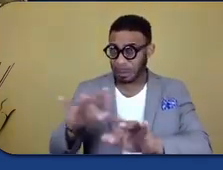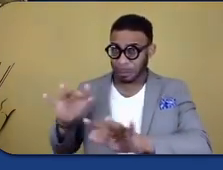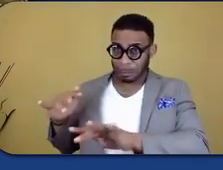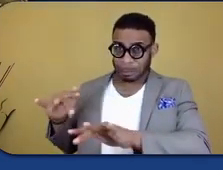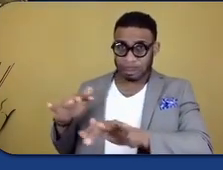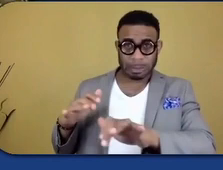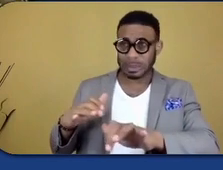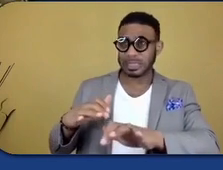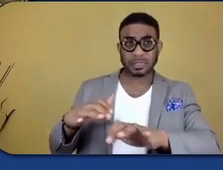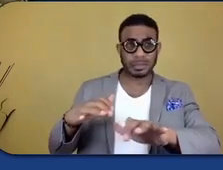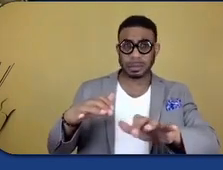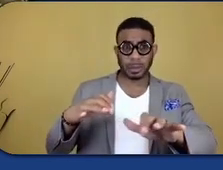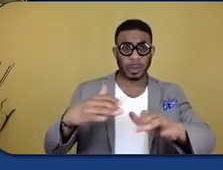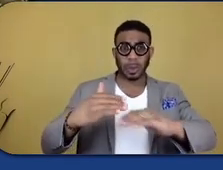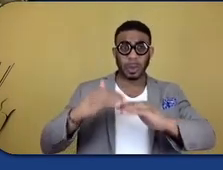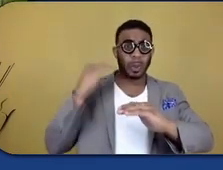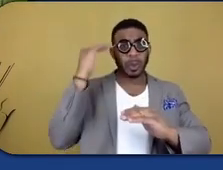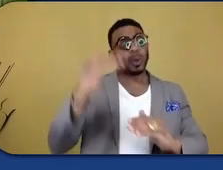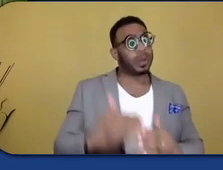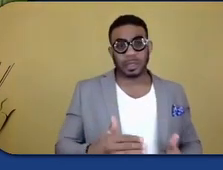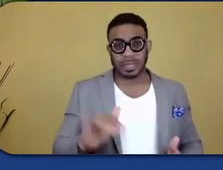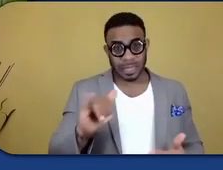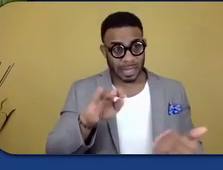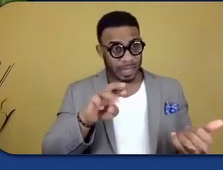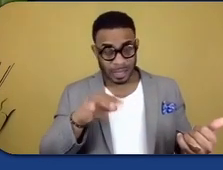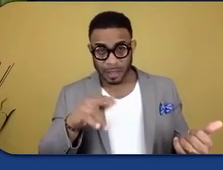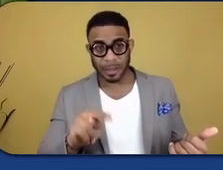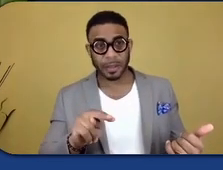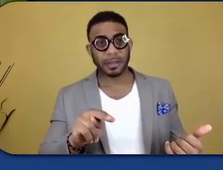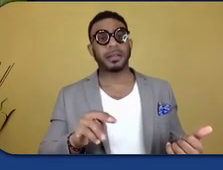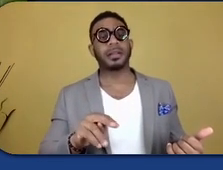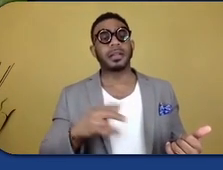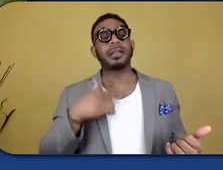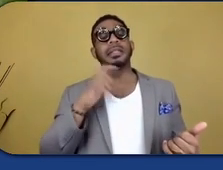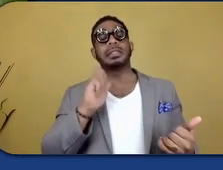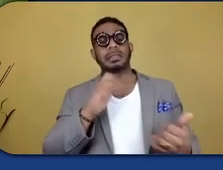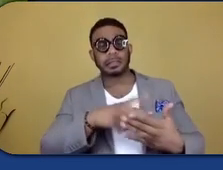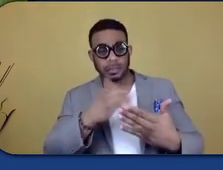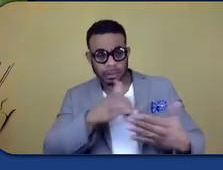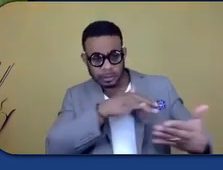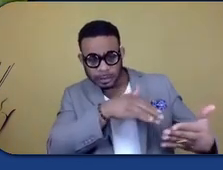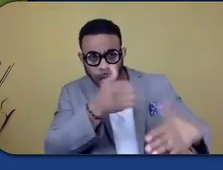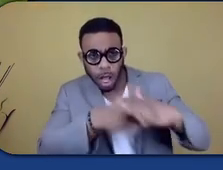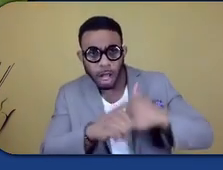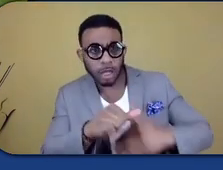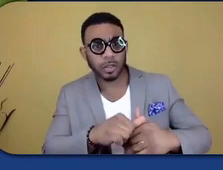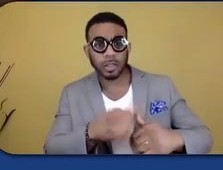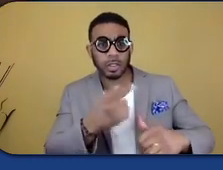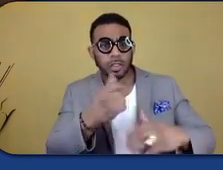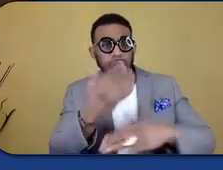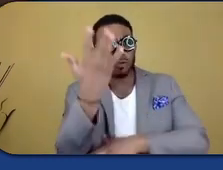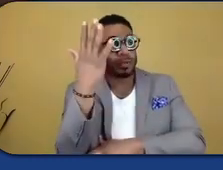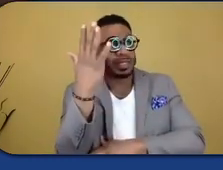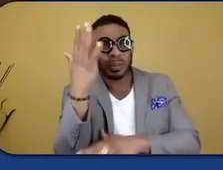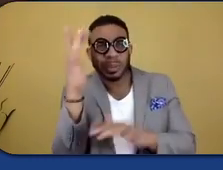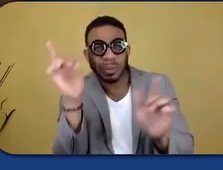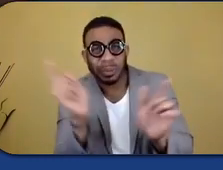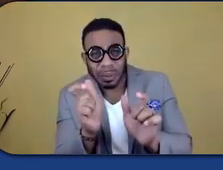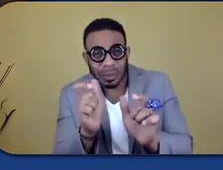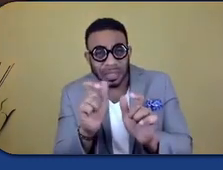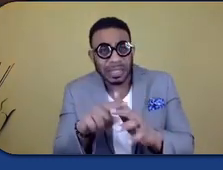call that Abraham kids have been abducted when they were studying under the mango tree. We and the